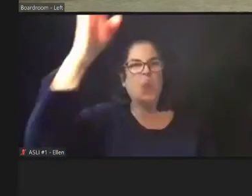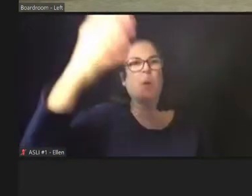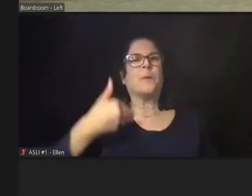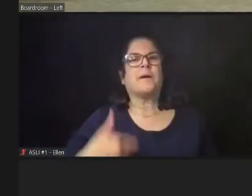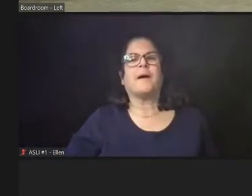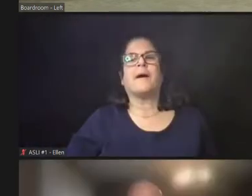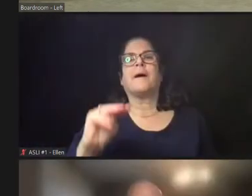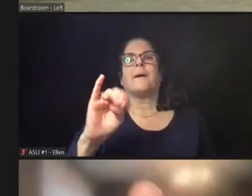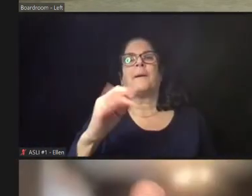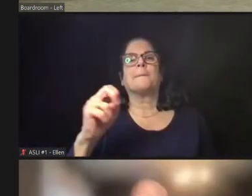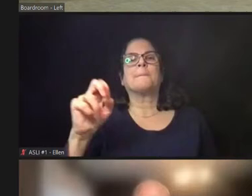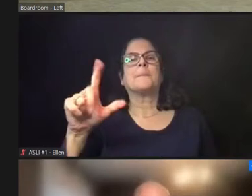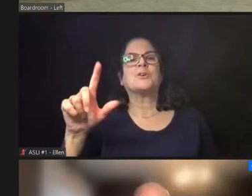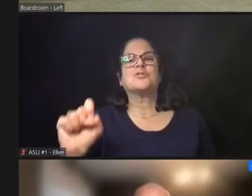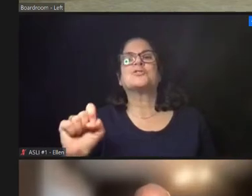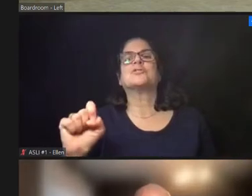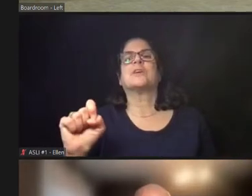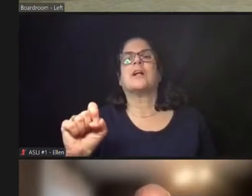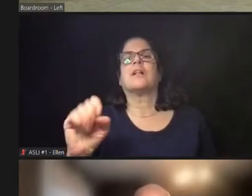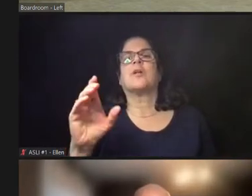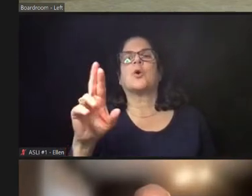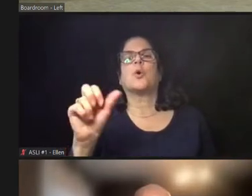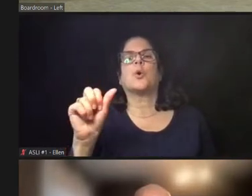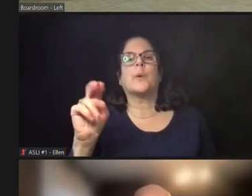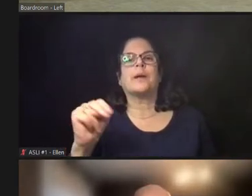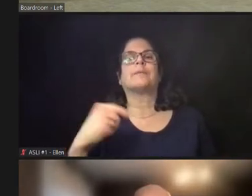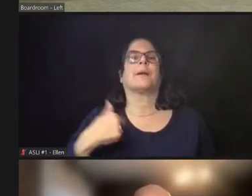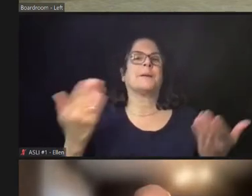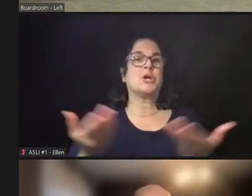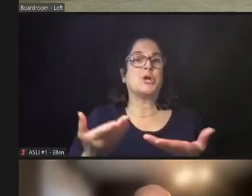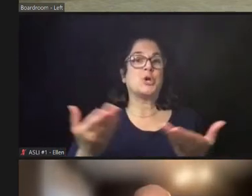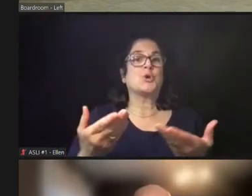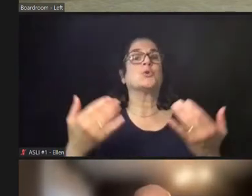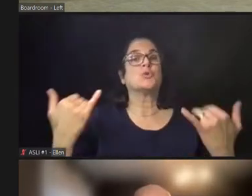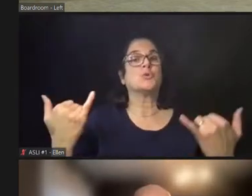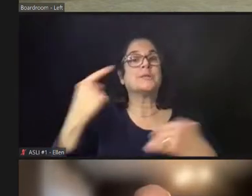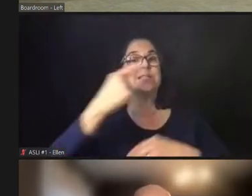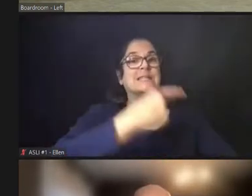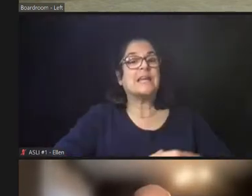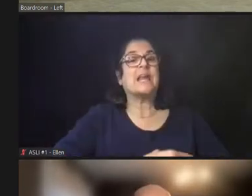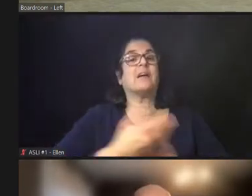Curran, Deputy CFO and Comptroller. I'm here today to present an